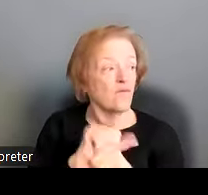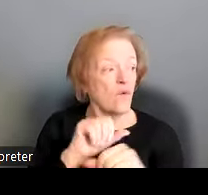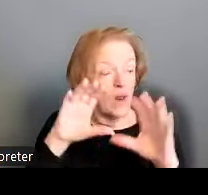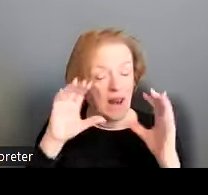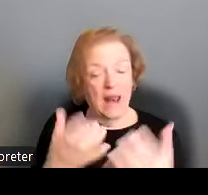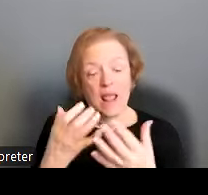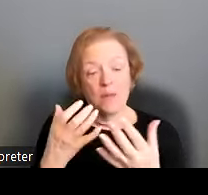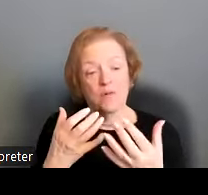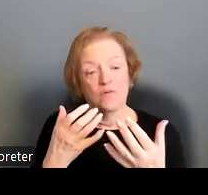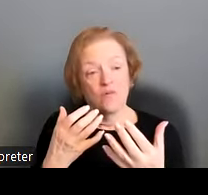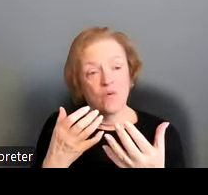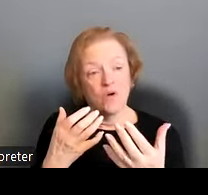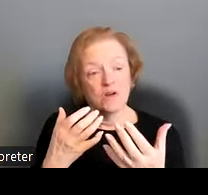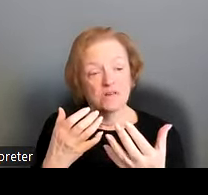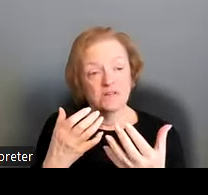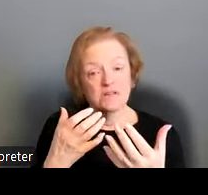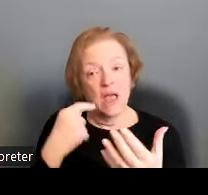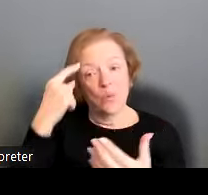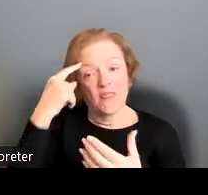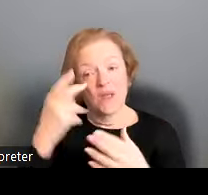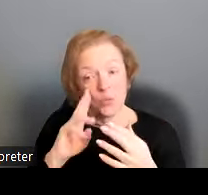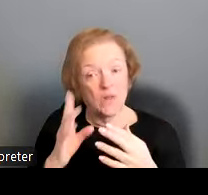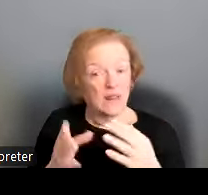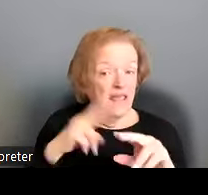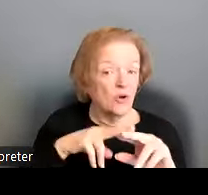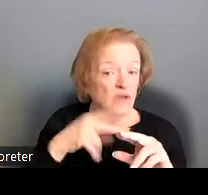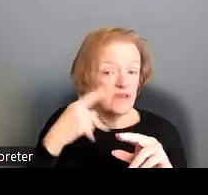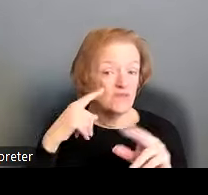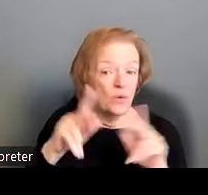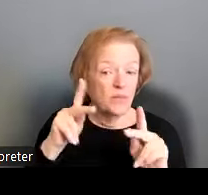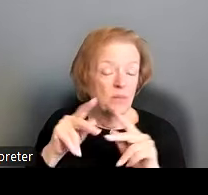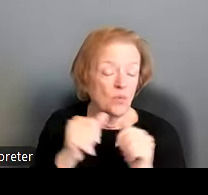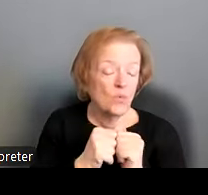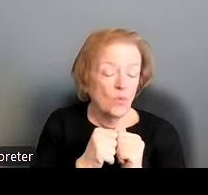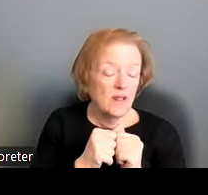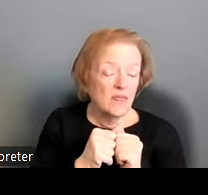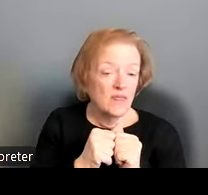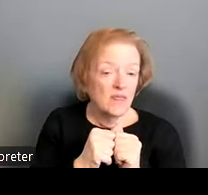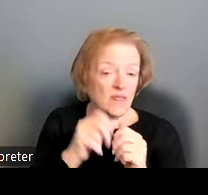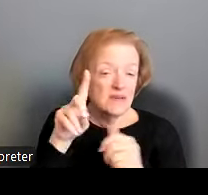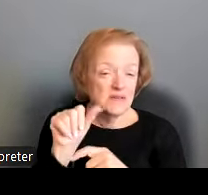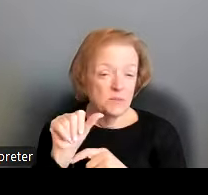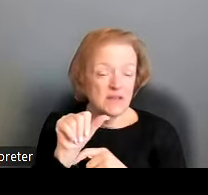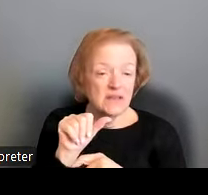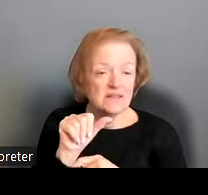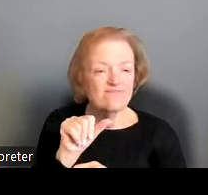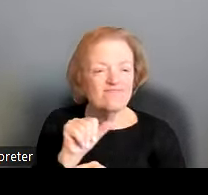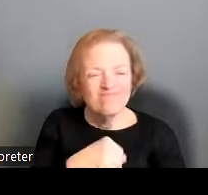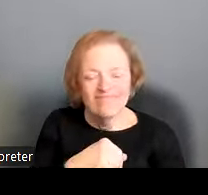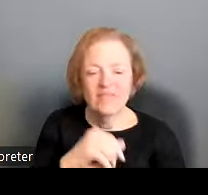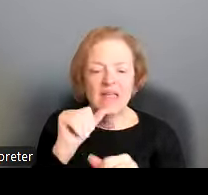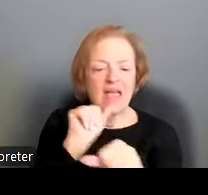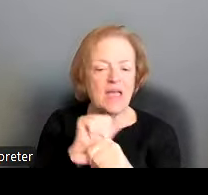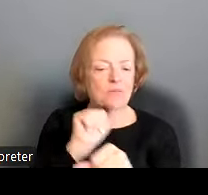could increase for people with disabilities. Employment, I don't know. That depends on how long this